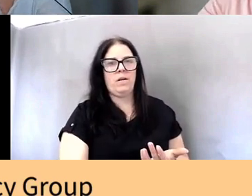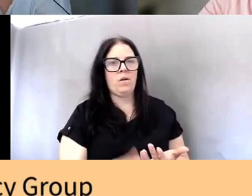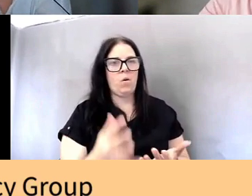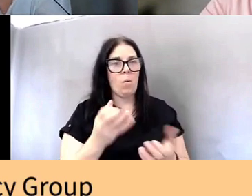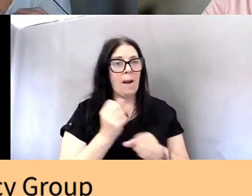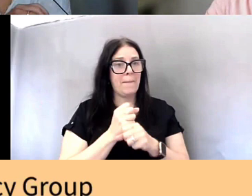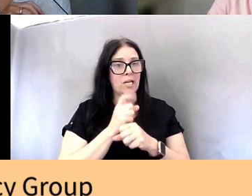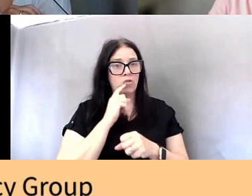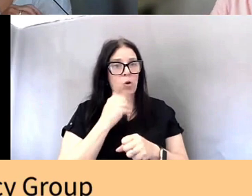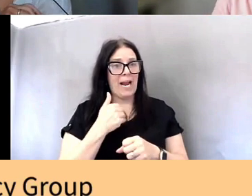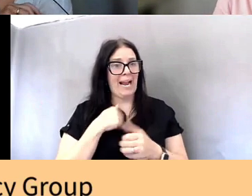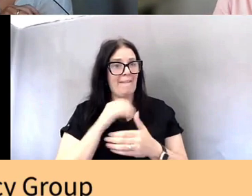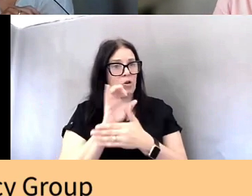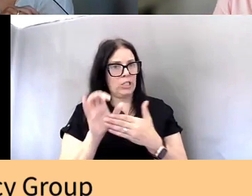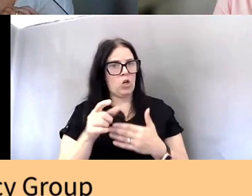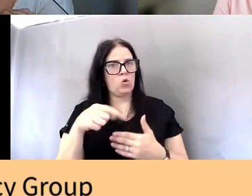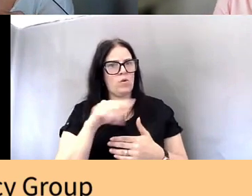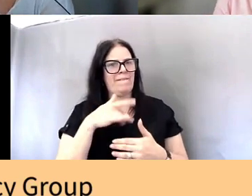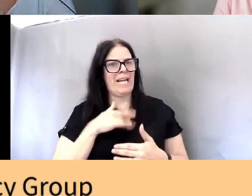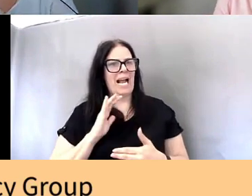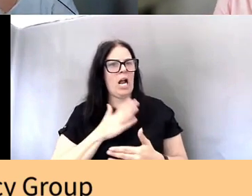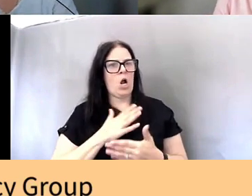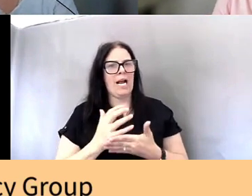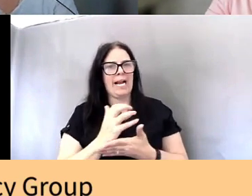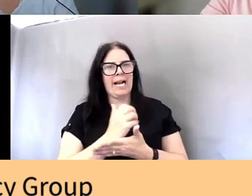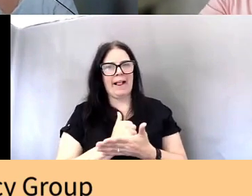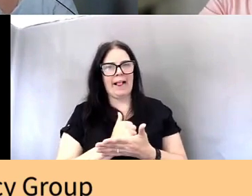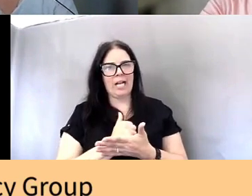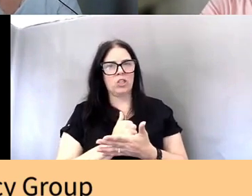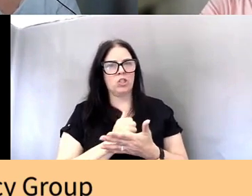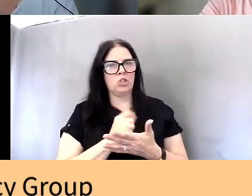criteria so that our collection really has